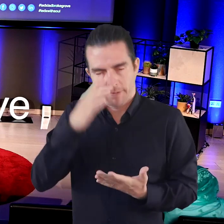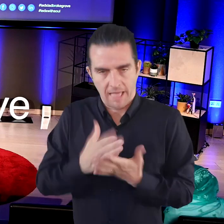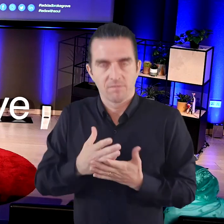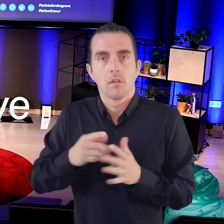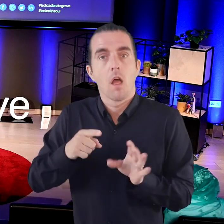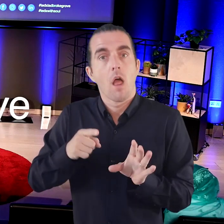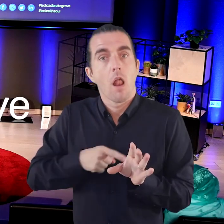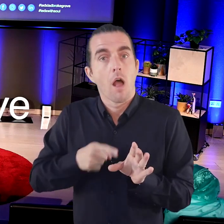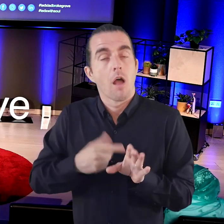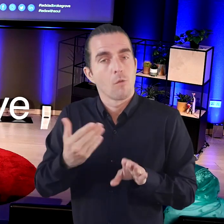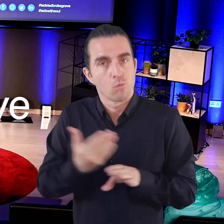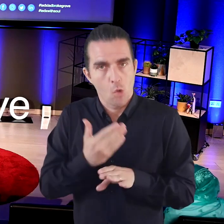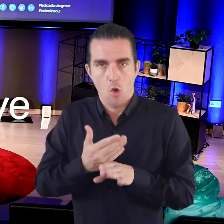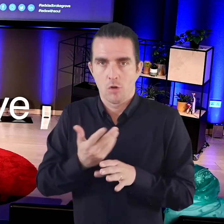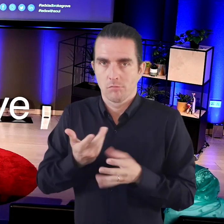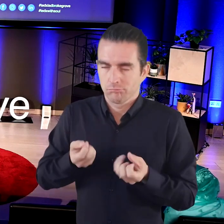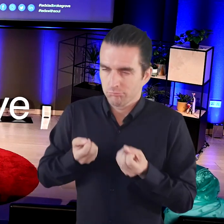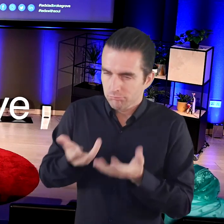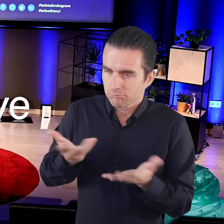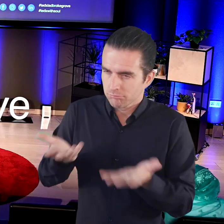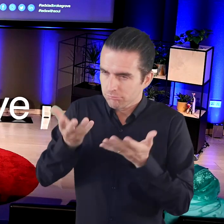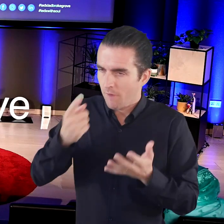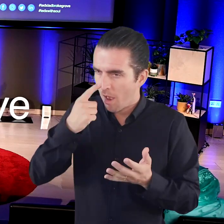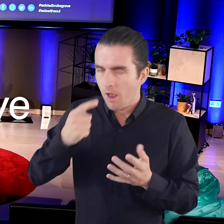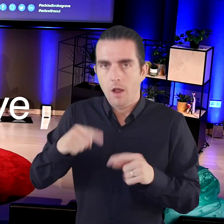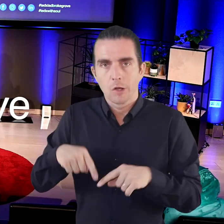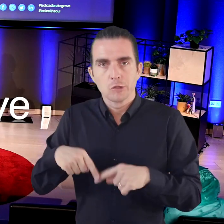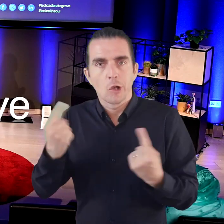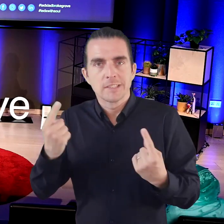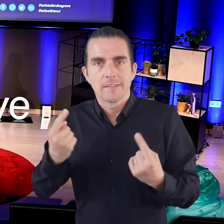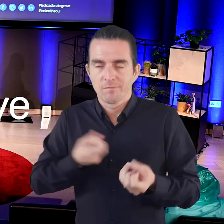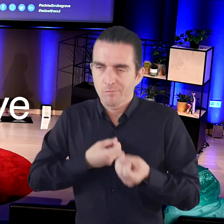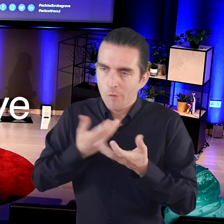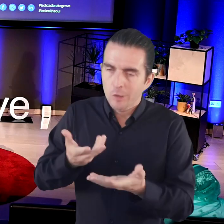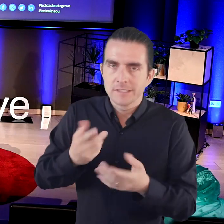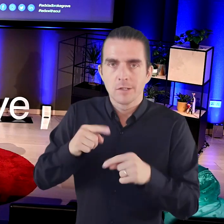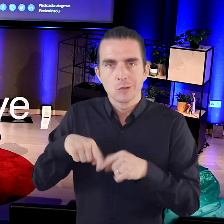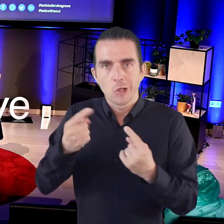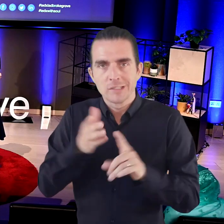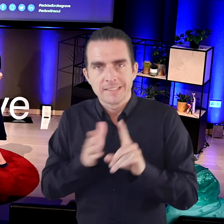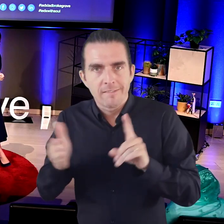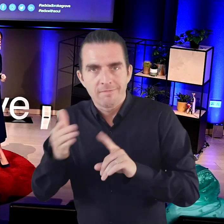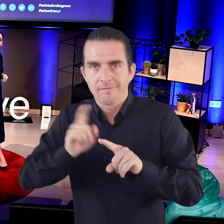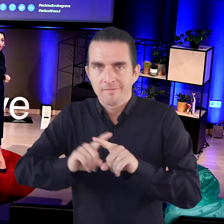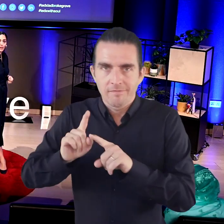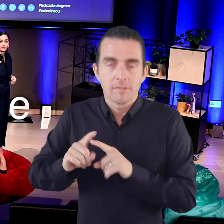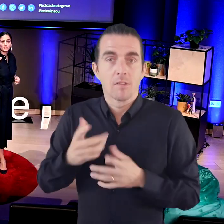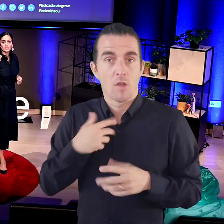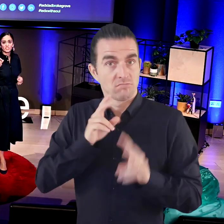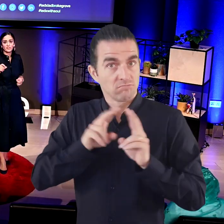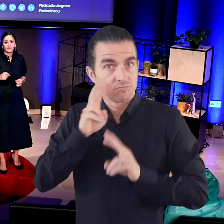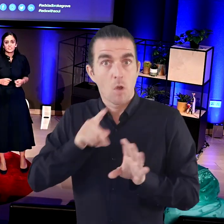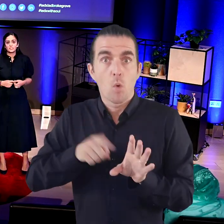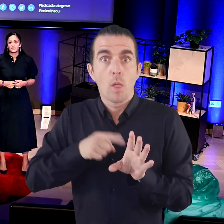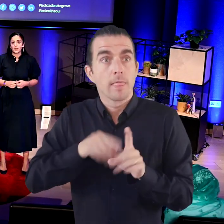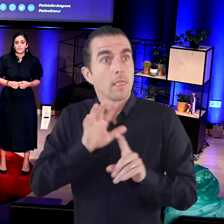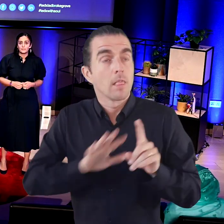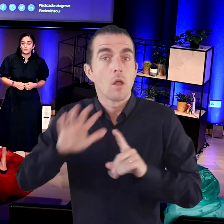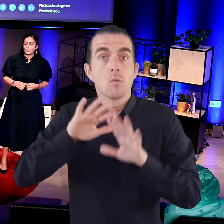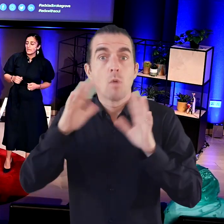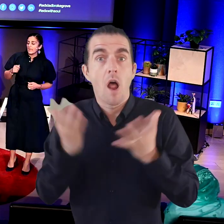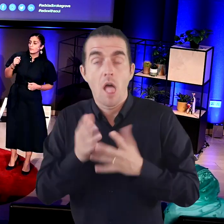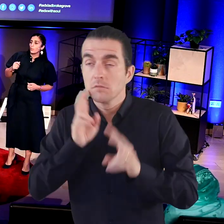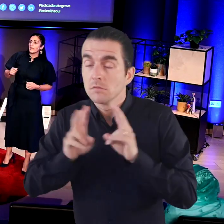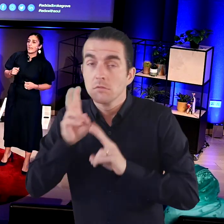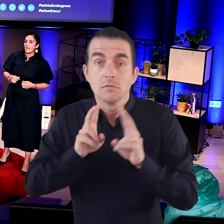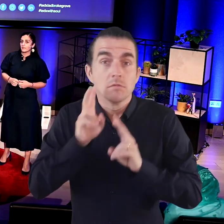alternative voice. I have seen it in youth spaces all over the world. I have seen what happened to a generation of young